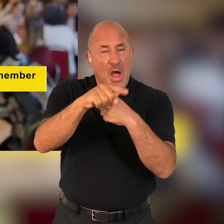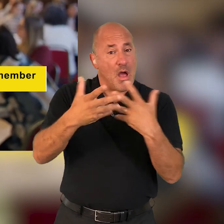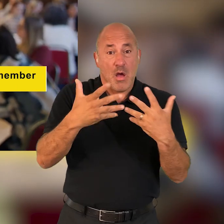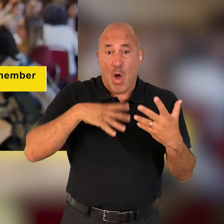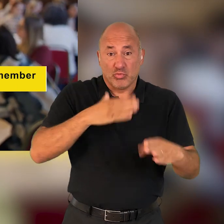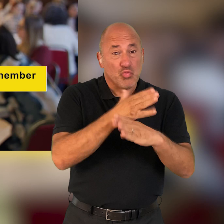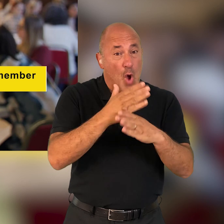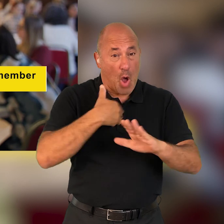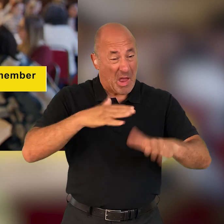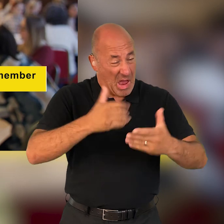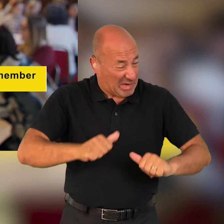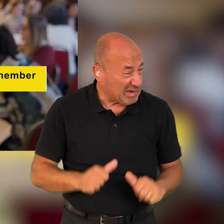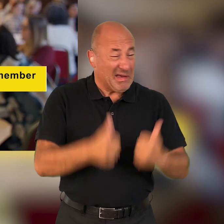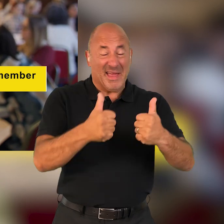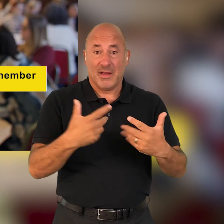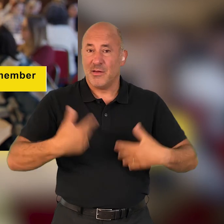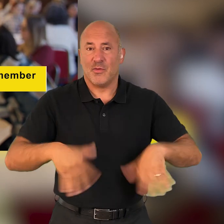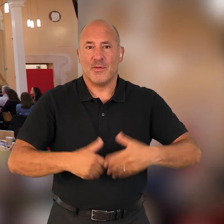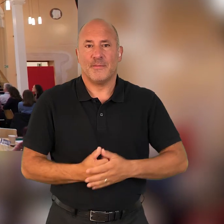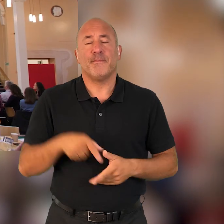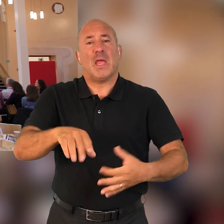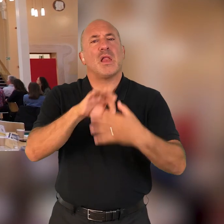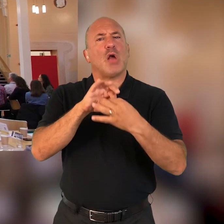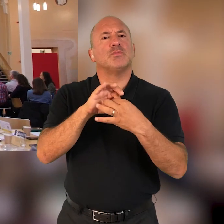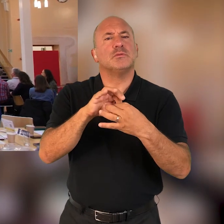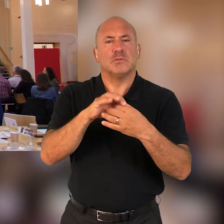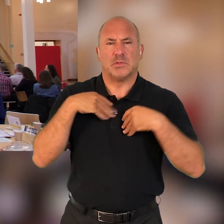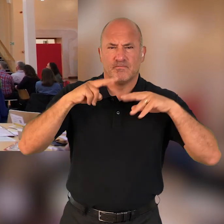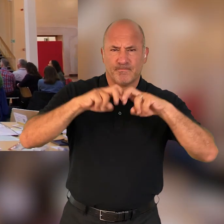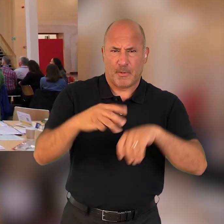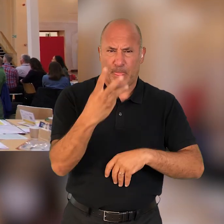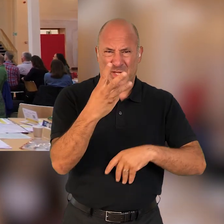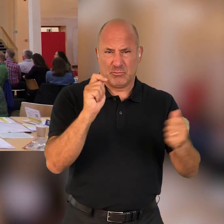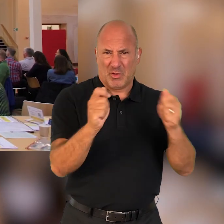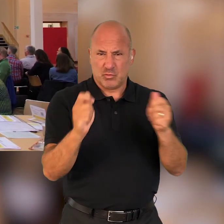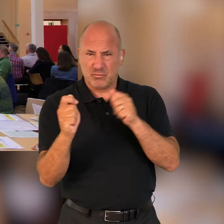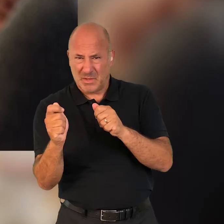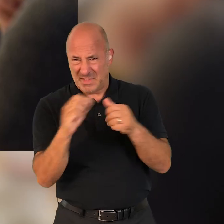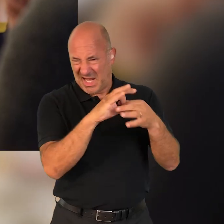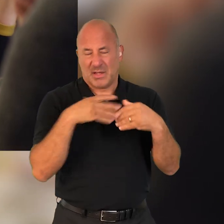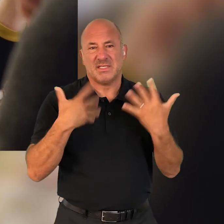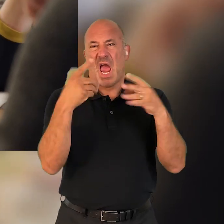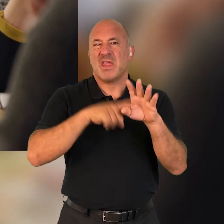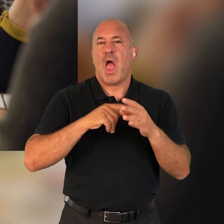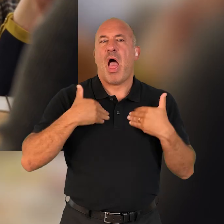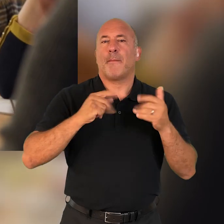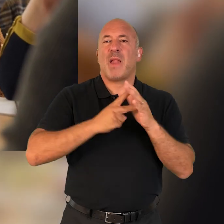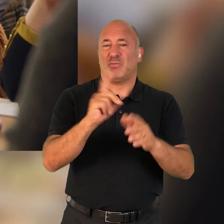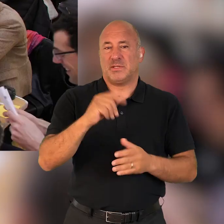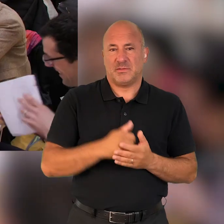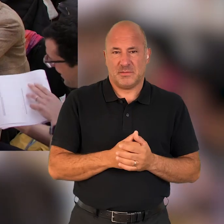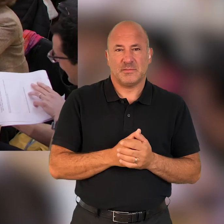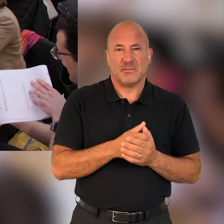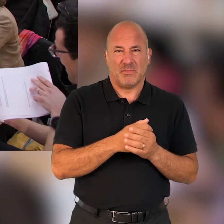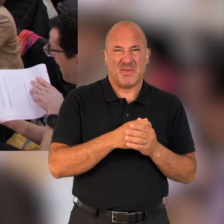our patients and desperately care for the work that we deliver. As part of the engagement, we explored the 3 shifts that form a significant part of the 10-year